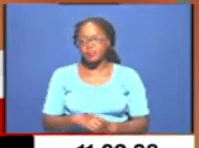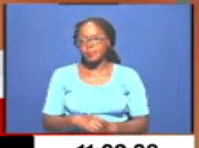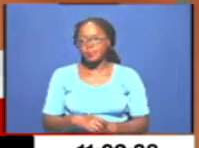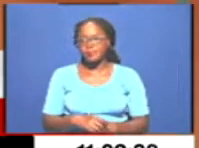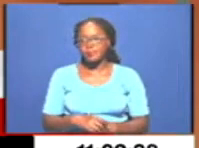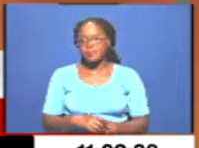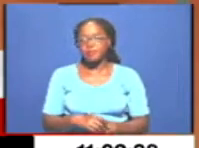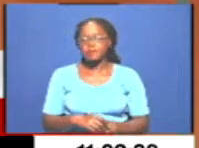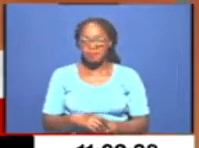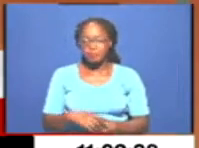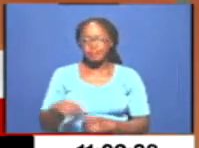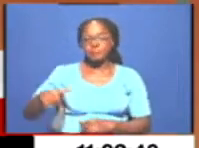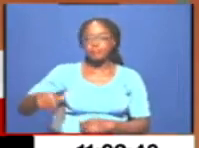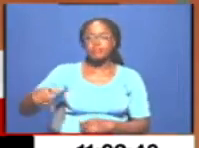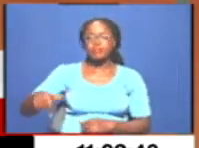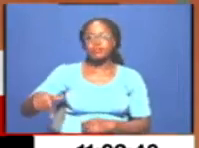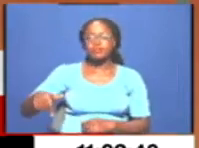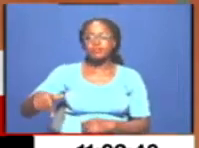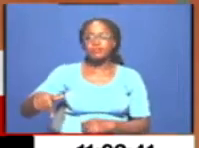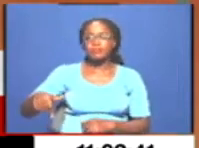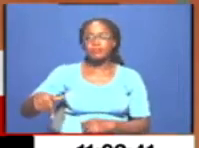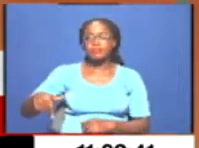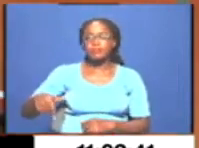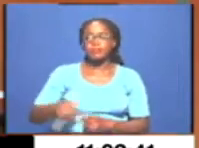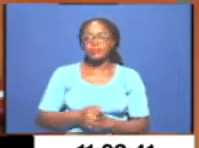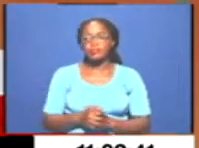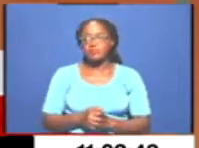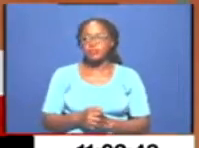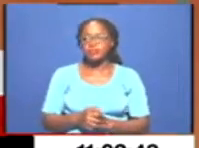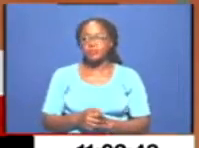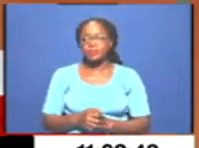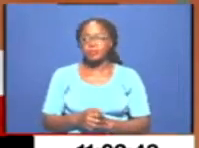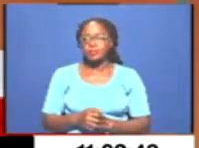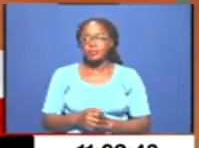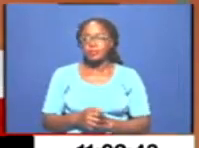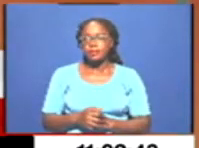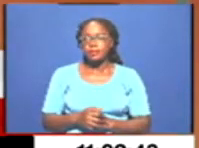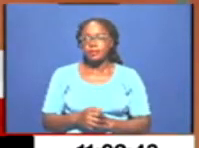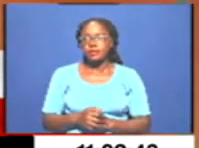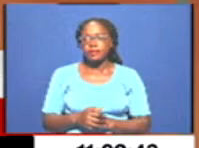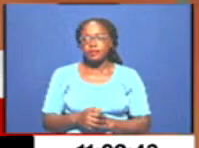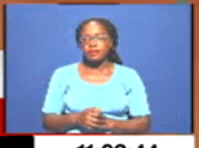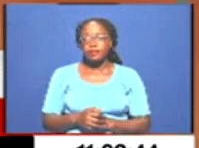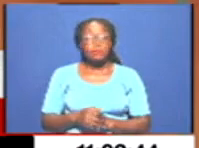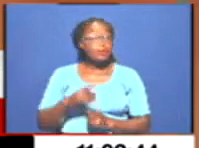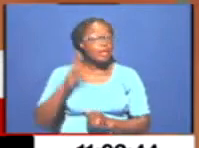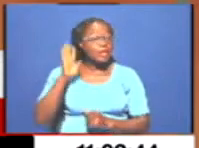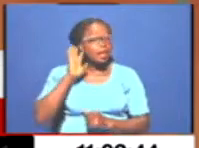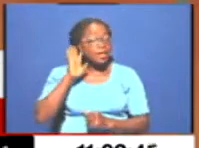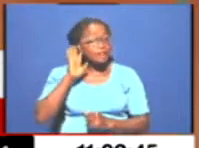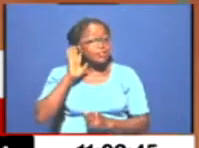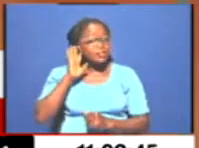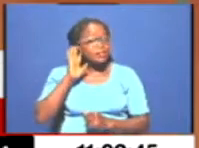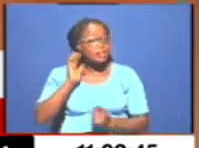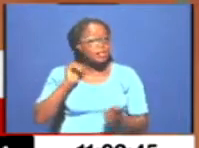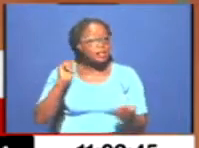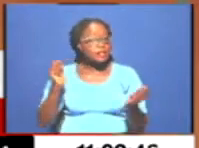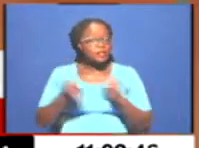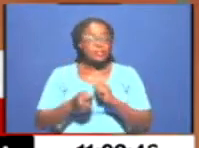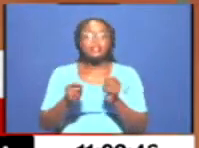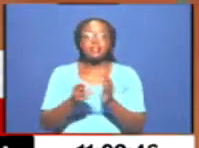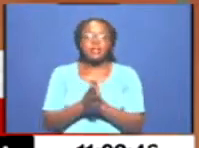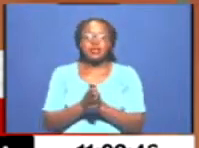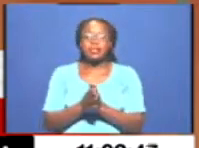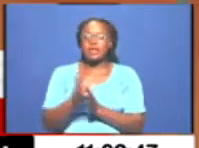bottom right of your screen. We've heard about the changes in fiscal management at the National Olympic Committee of